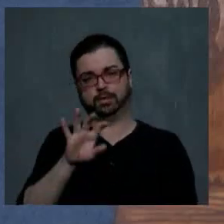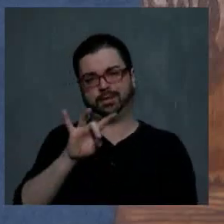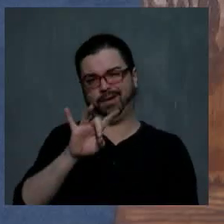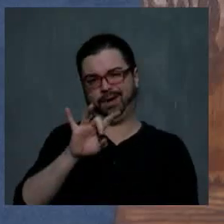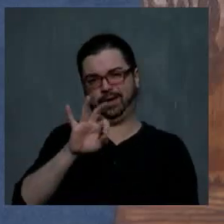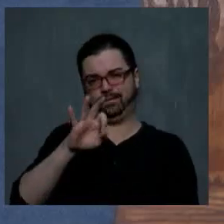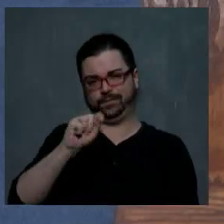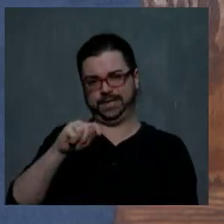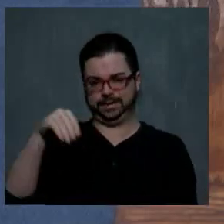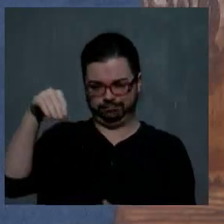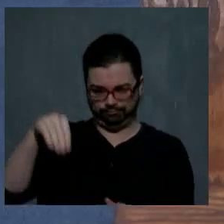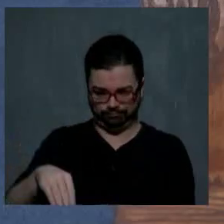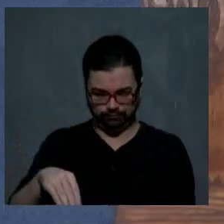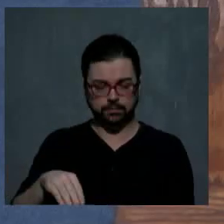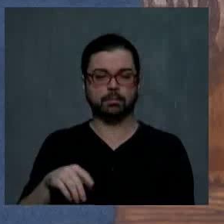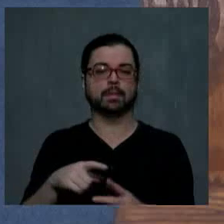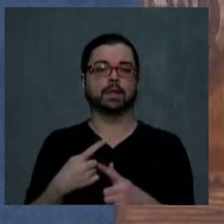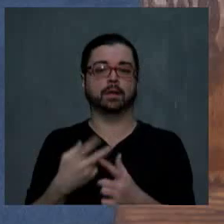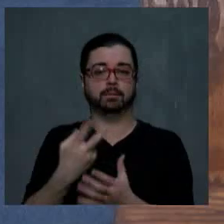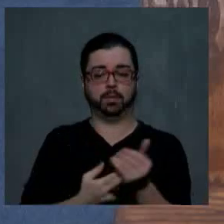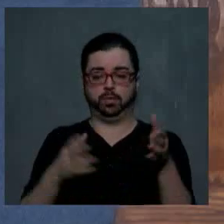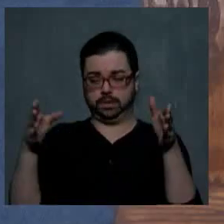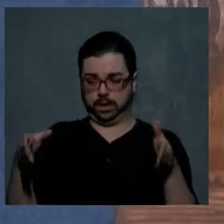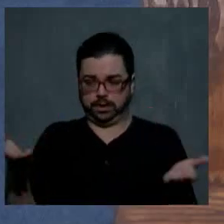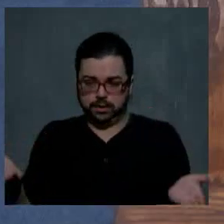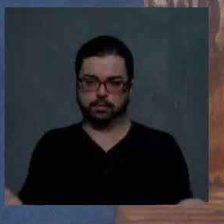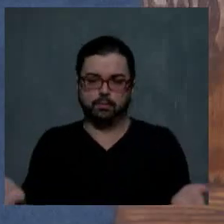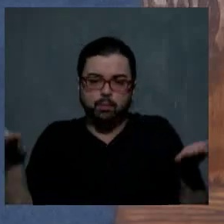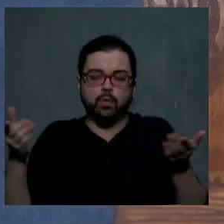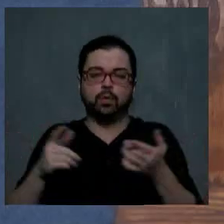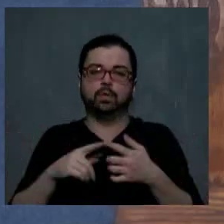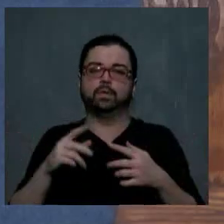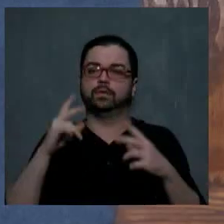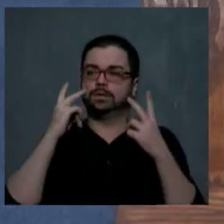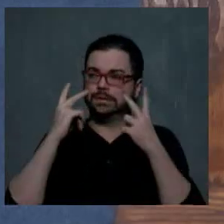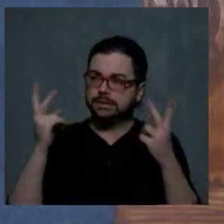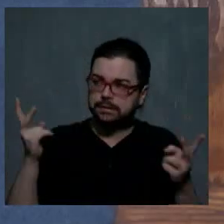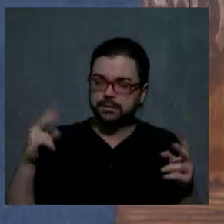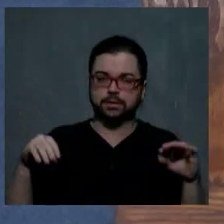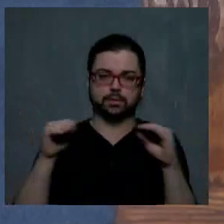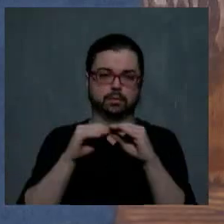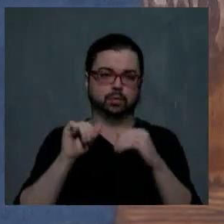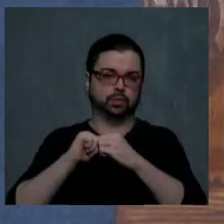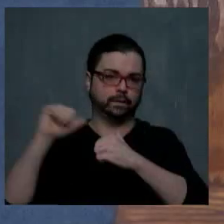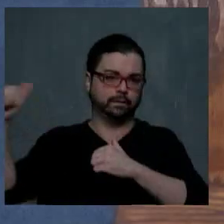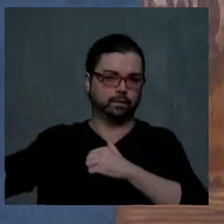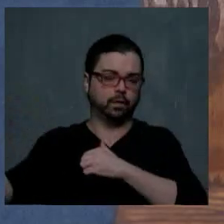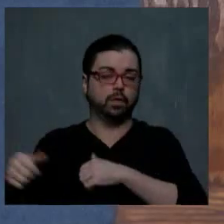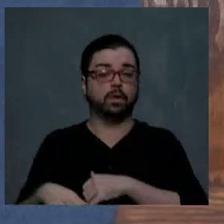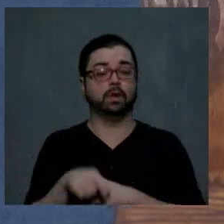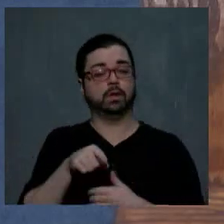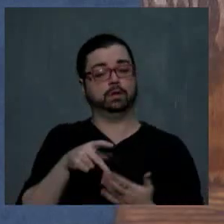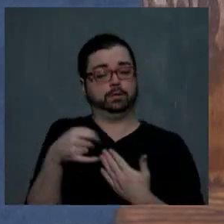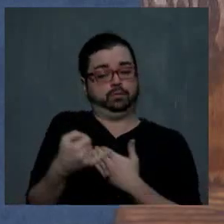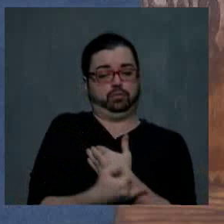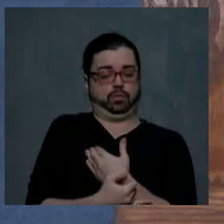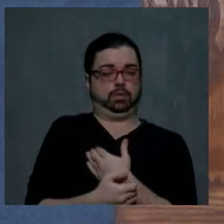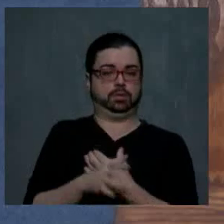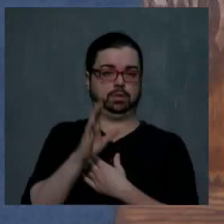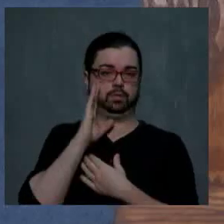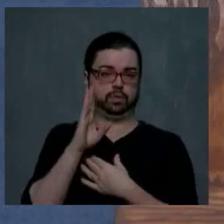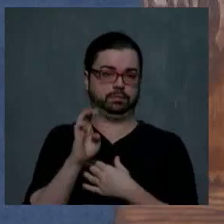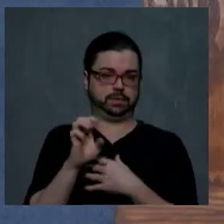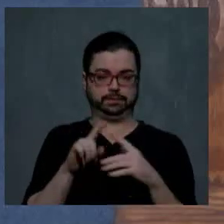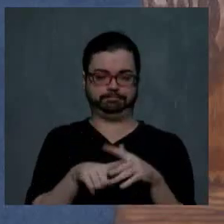the intersection, to improve sight distance. This project would be the beginning of